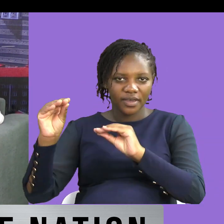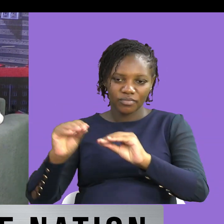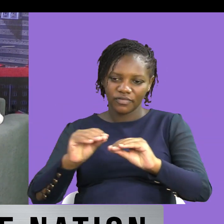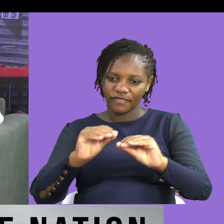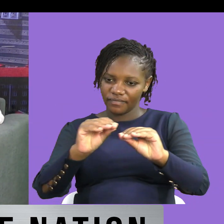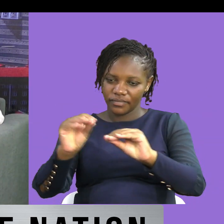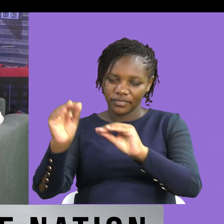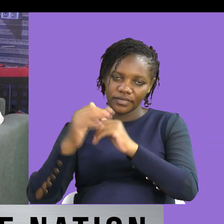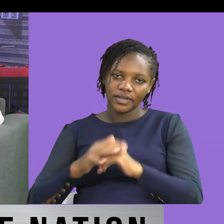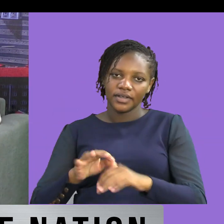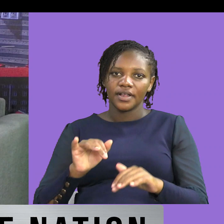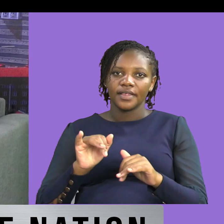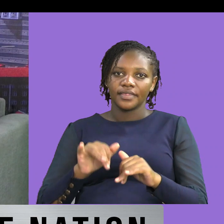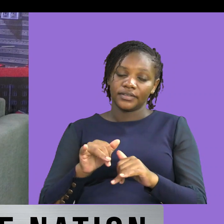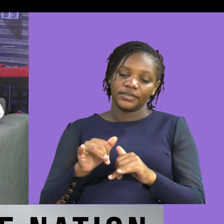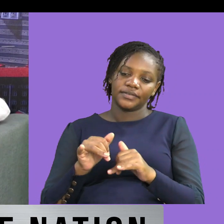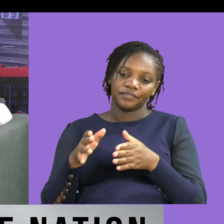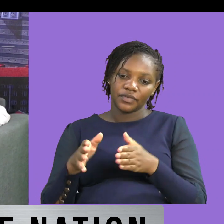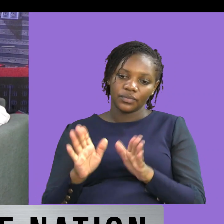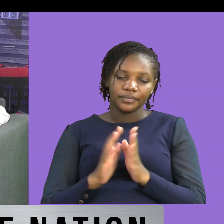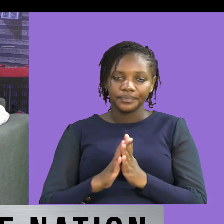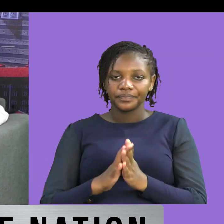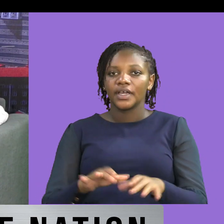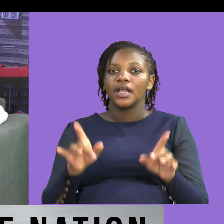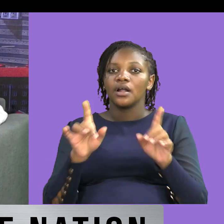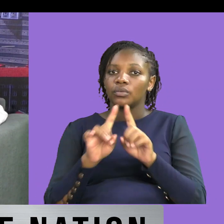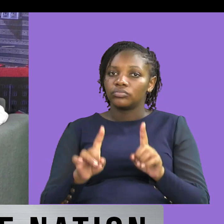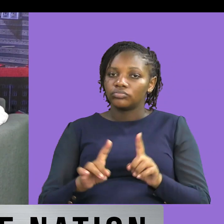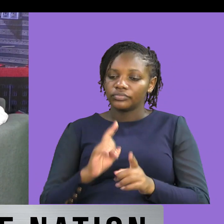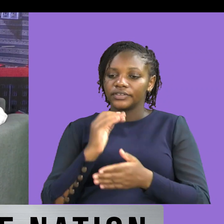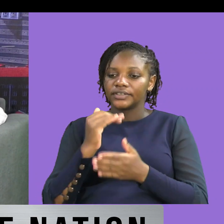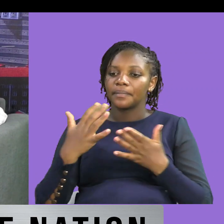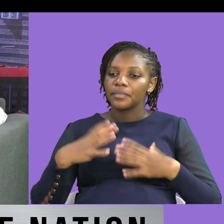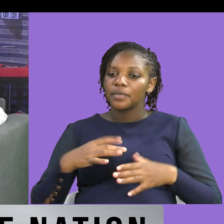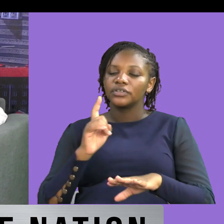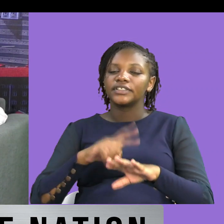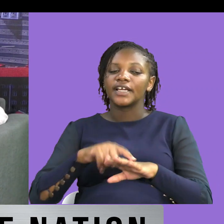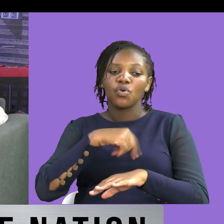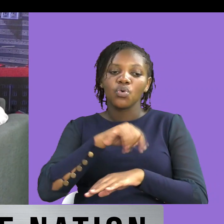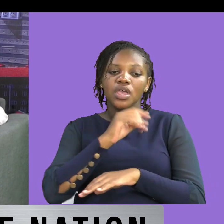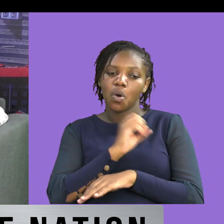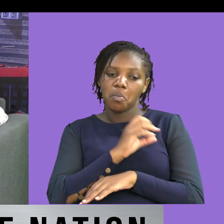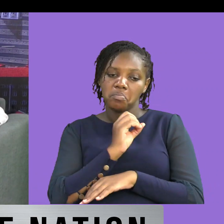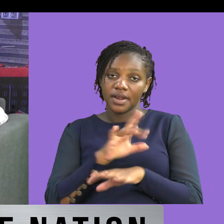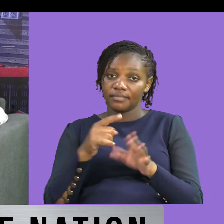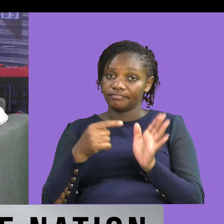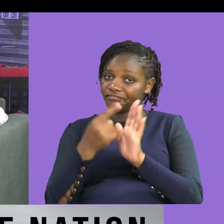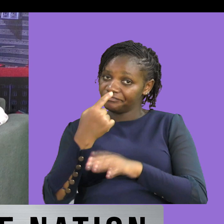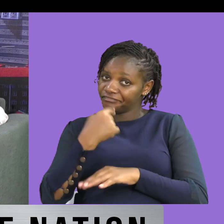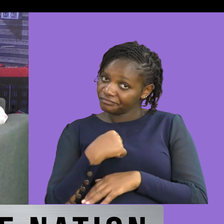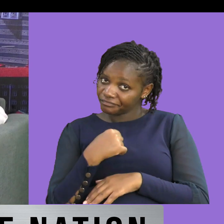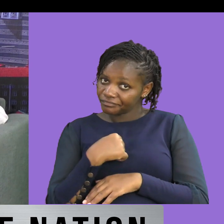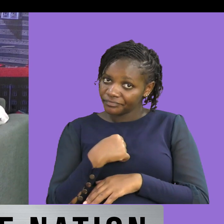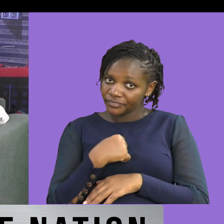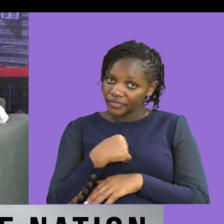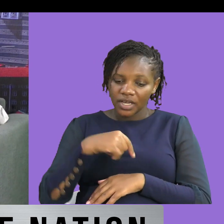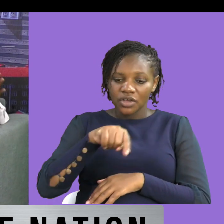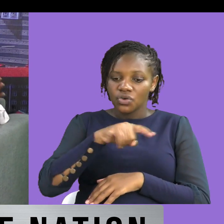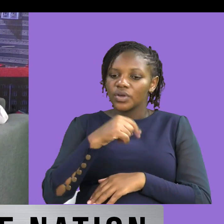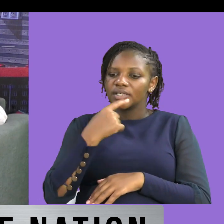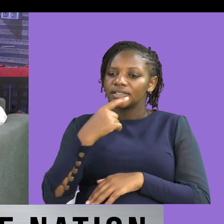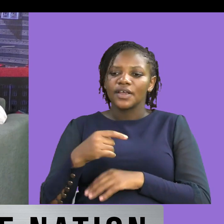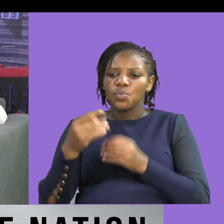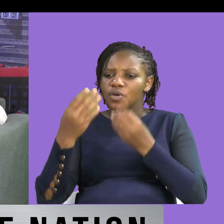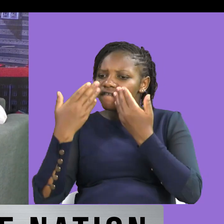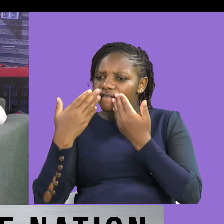that is how it has to be. So some of us, when we put this critic out, it's not that we are saying that we need to kill them